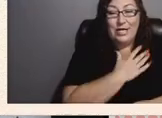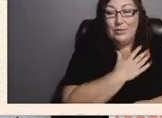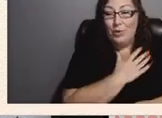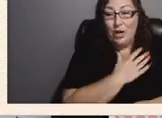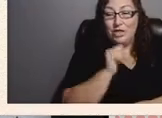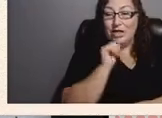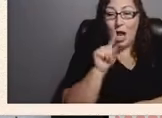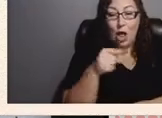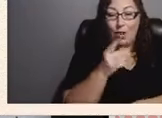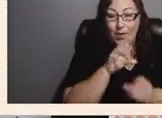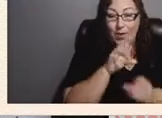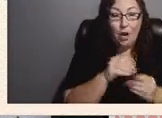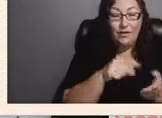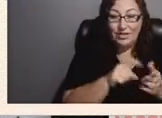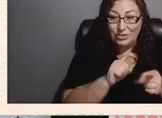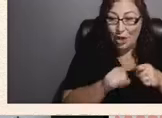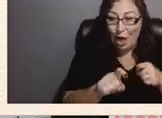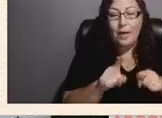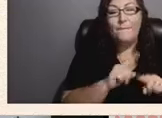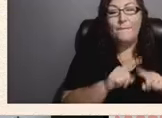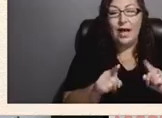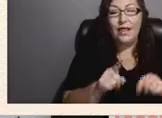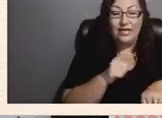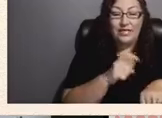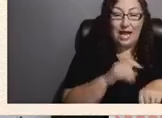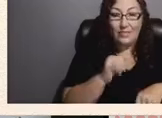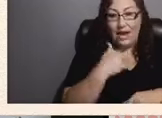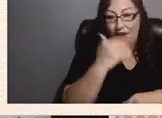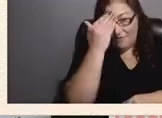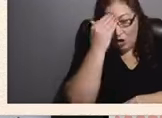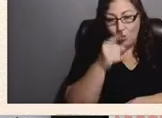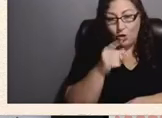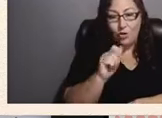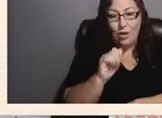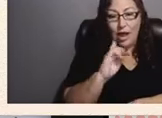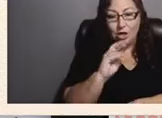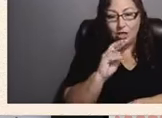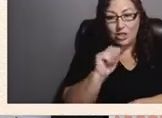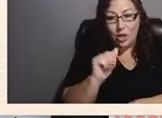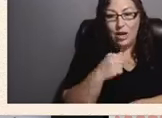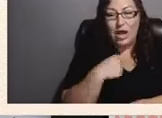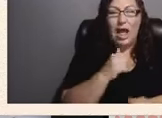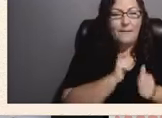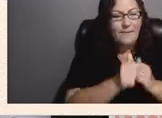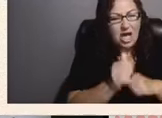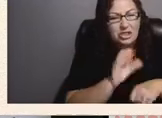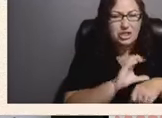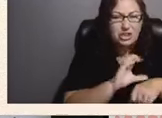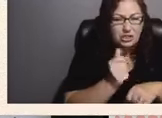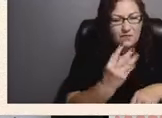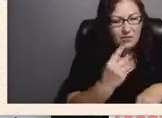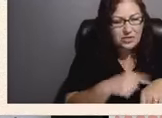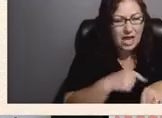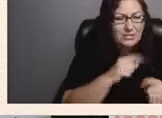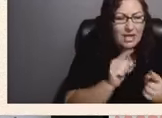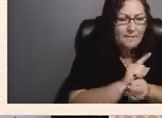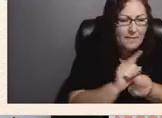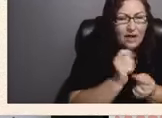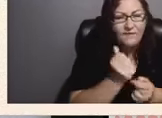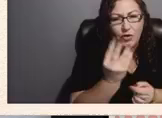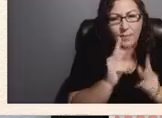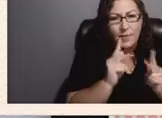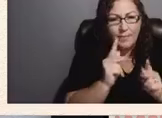the call, but the time that I've known you, Arizona. I've passed the church a few times. I've met a few people also there at